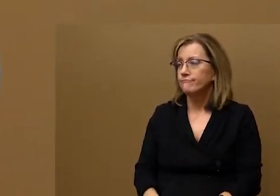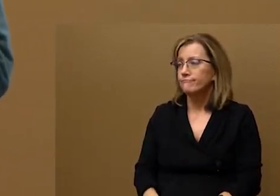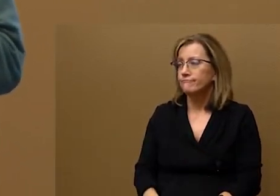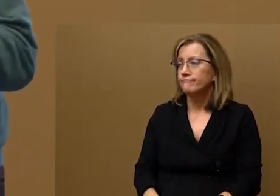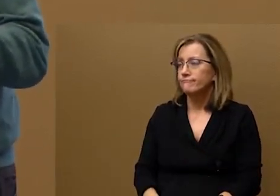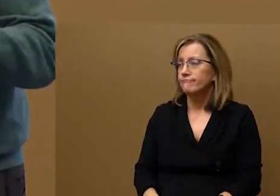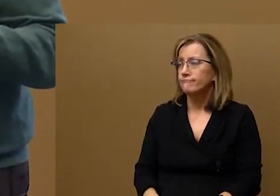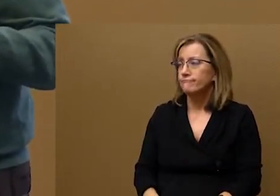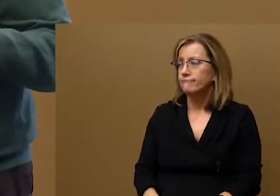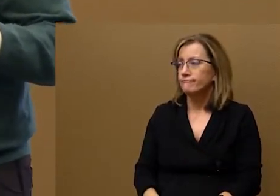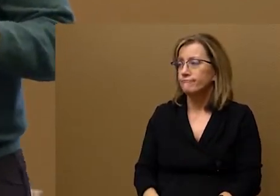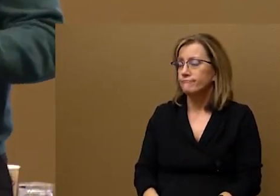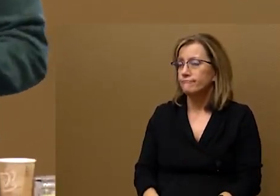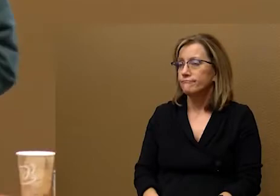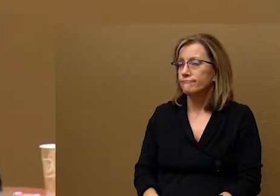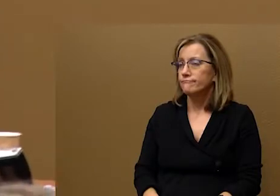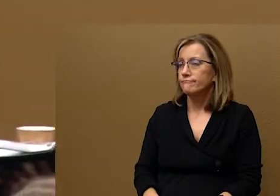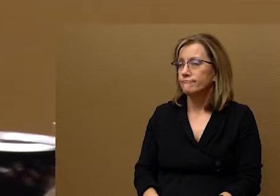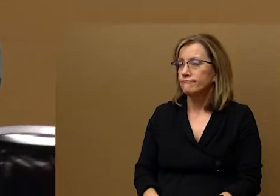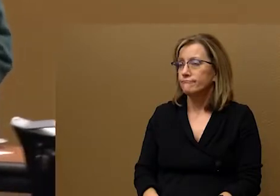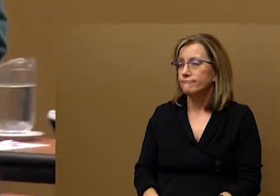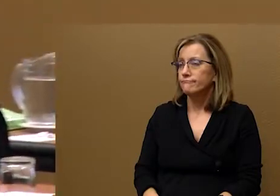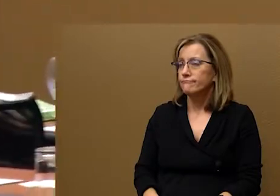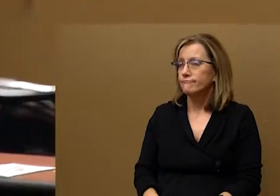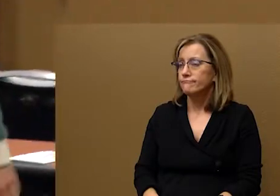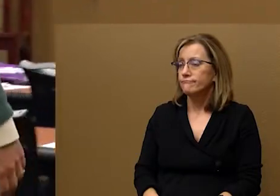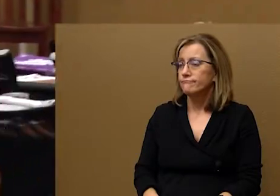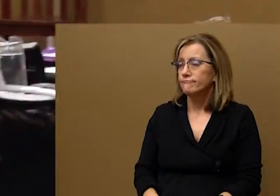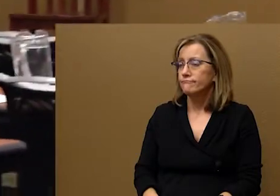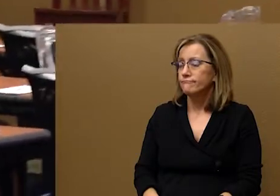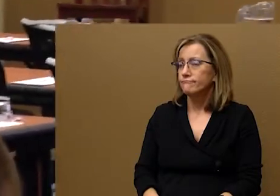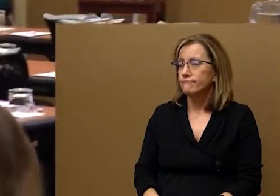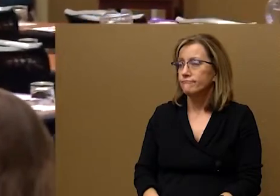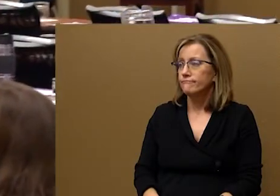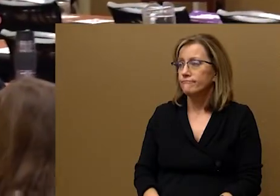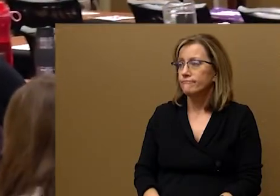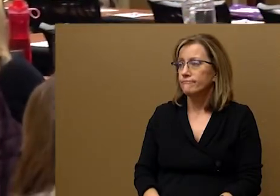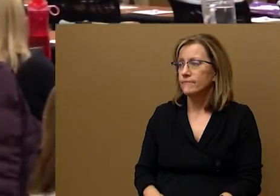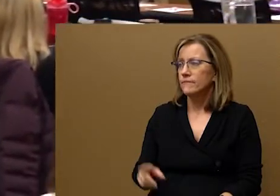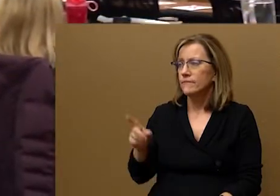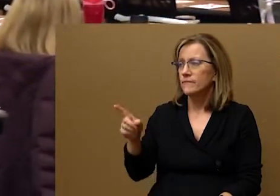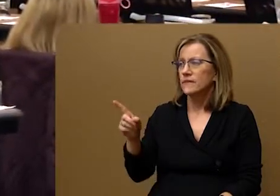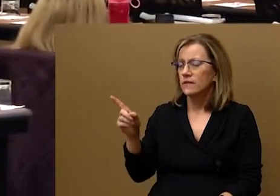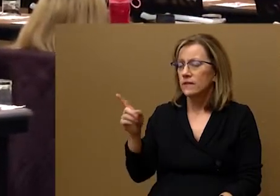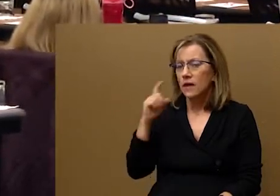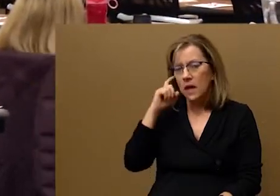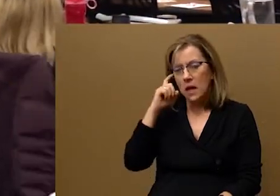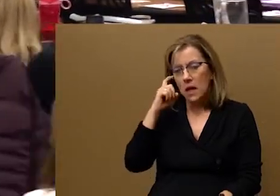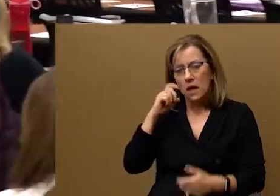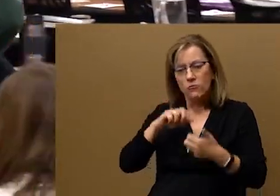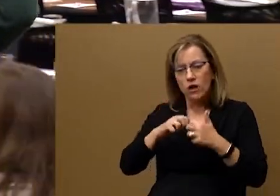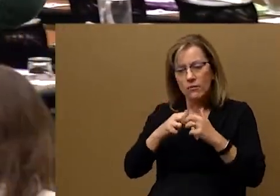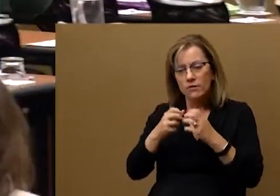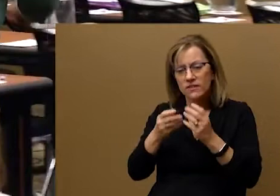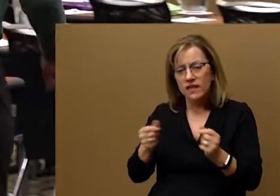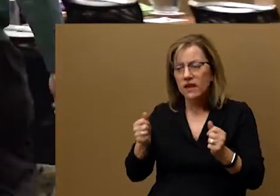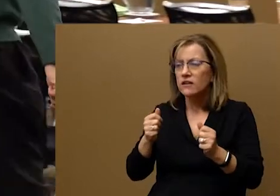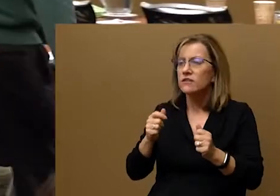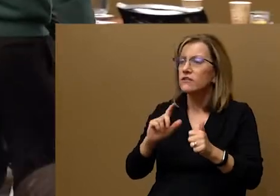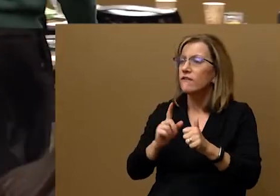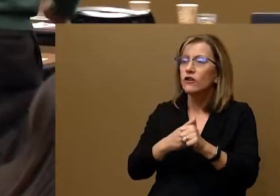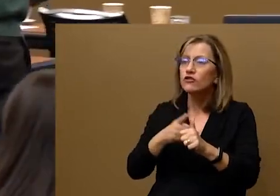Are you speaking? You both all speaking? Okay, go ahead. Why don't you pass it back when you're done? Well, in the realm of problem solving,